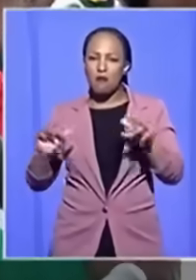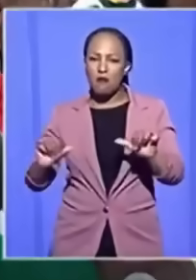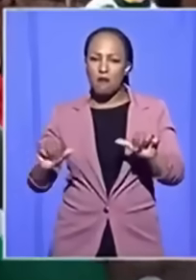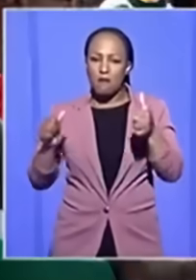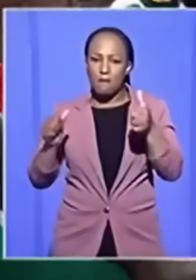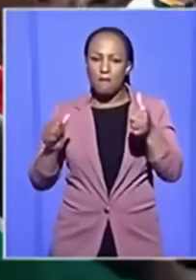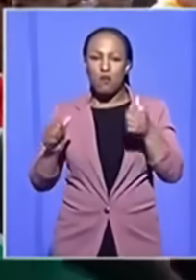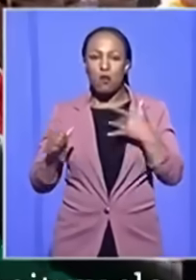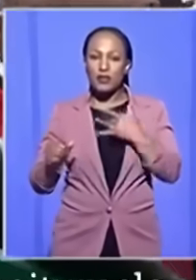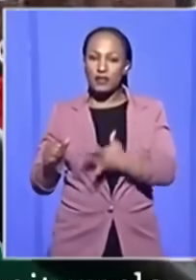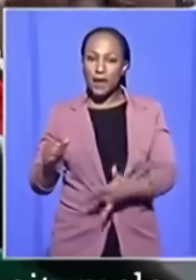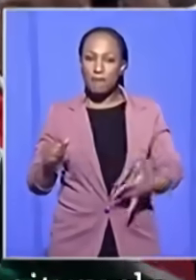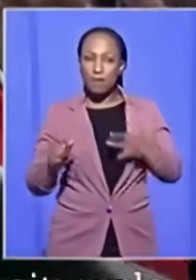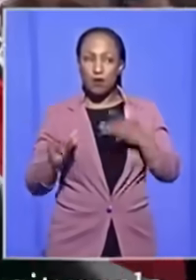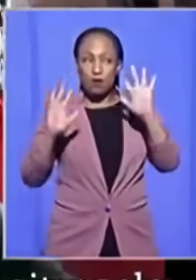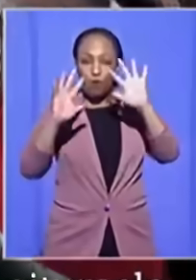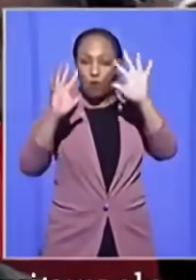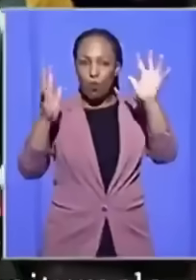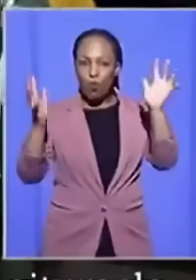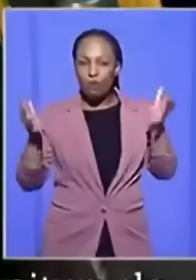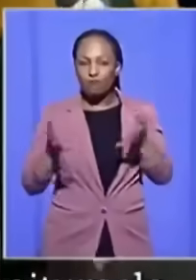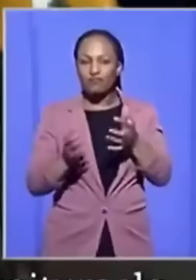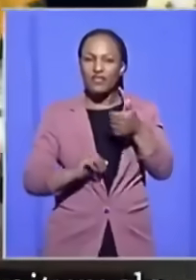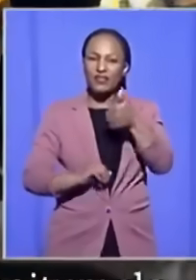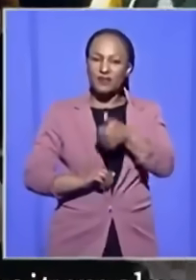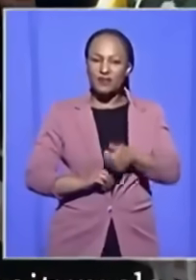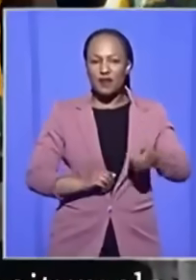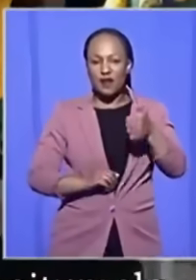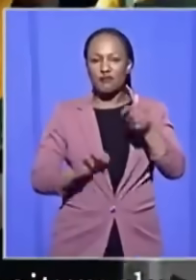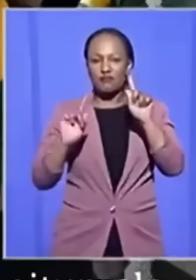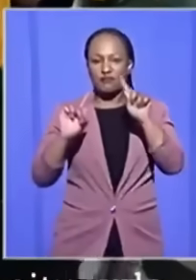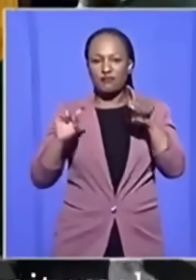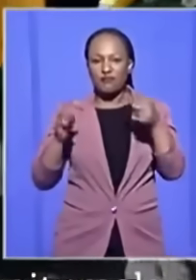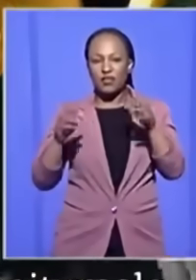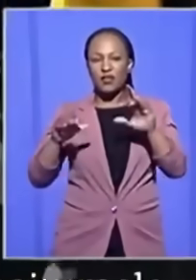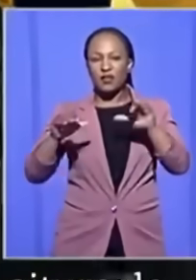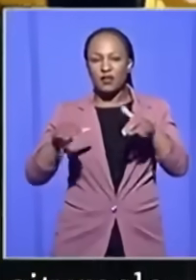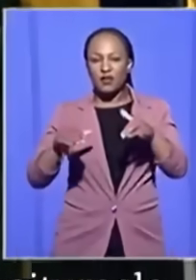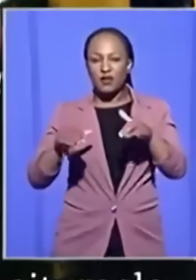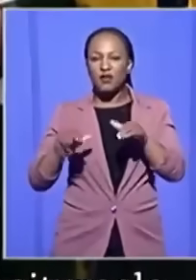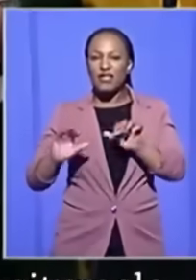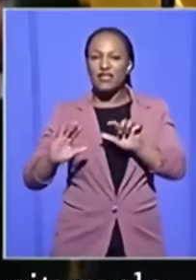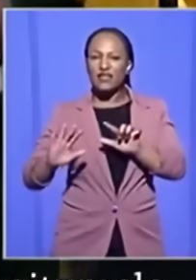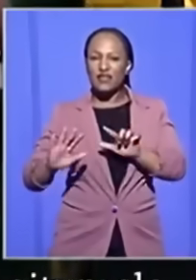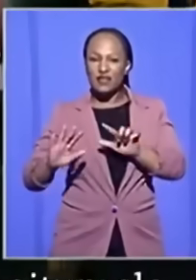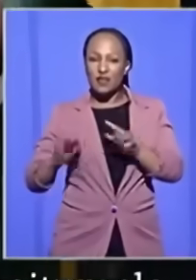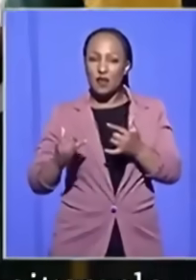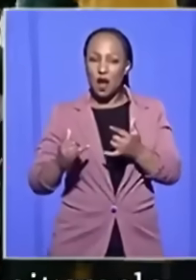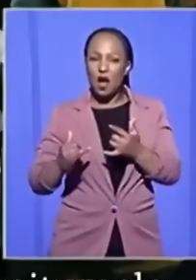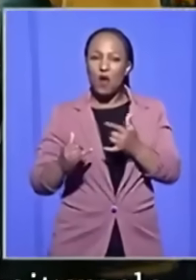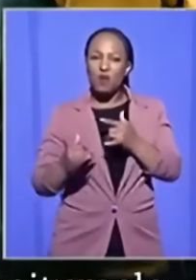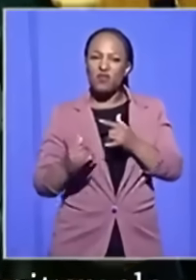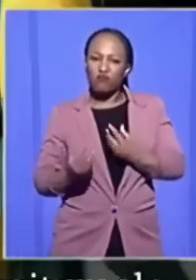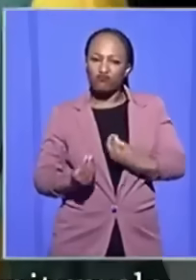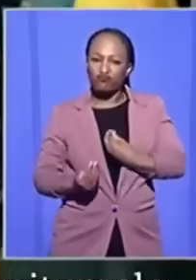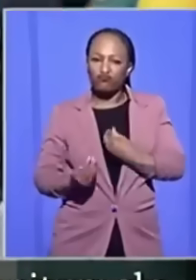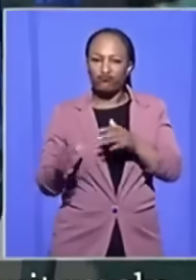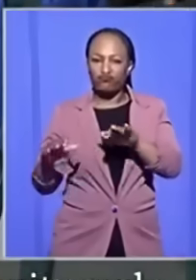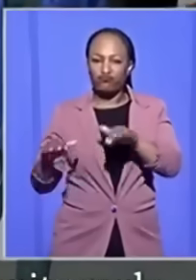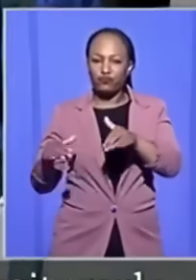world champions in the senior team, world champions in the sevens and now the juniors. If it went for the schoolboy rugby,